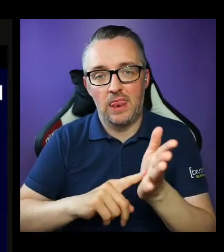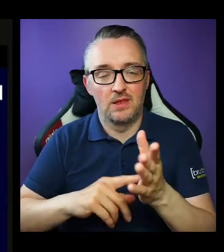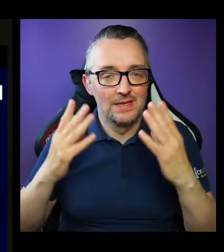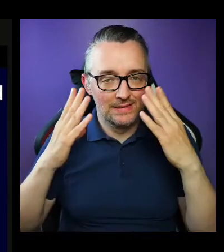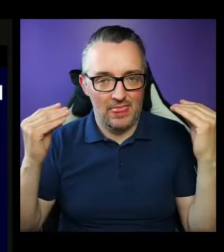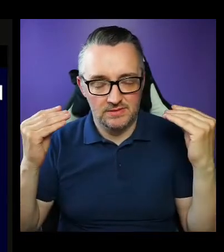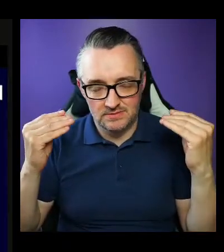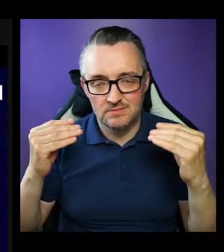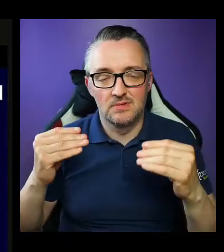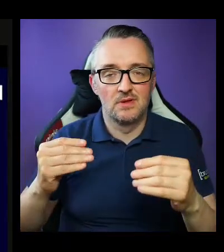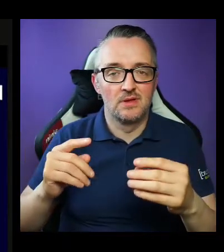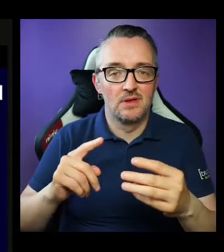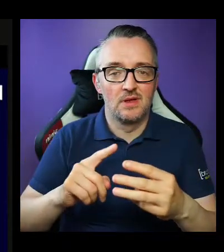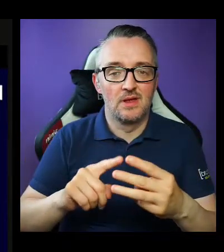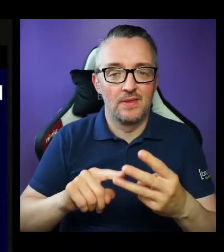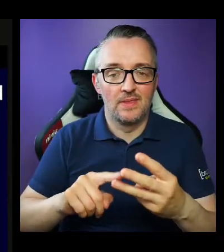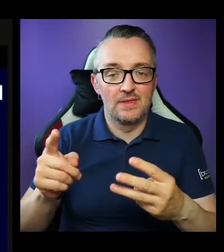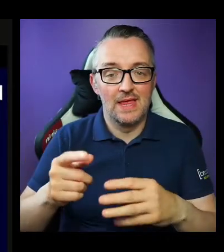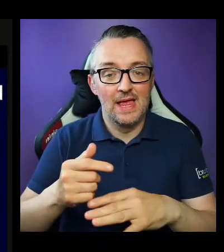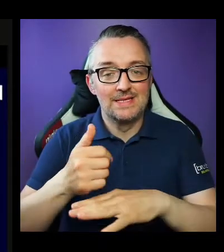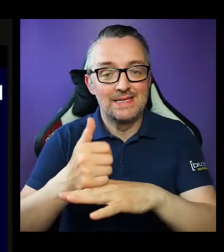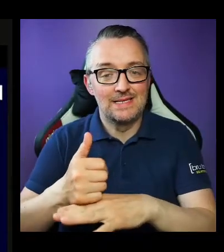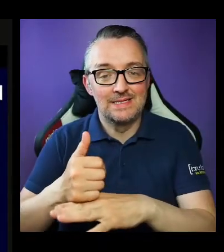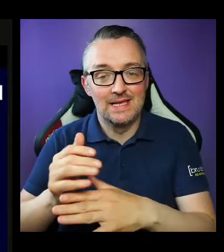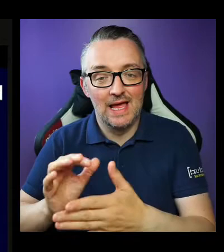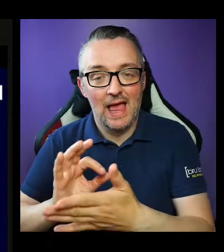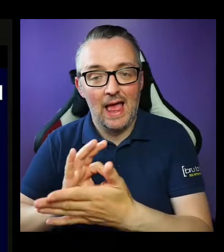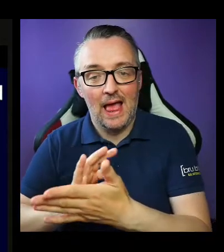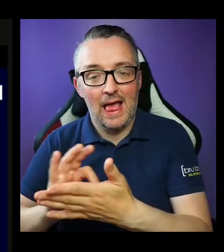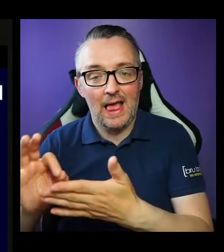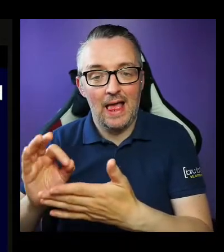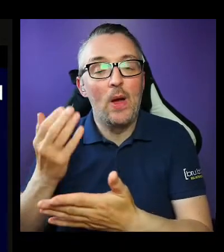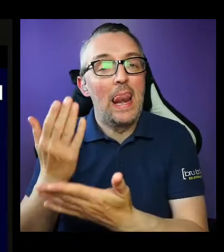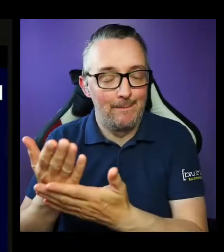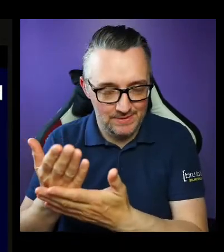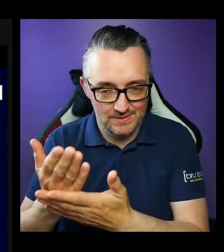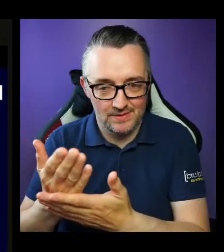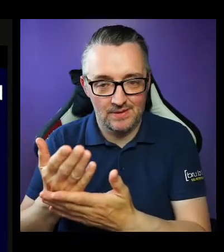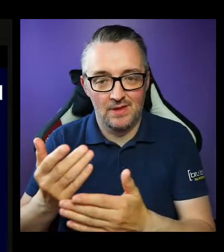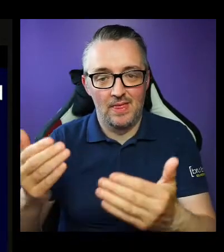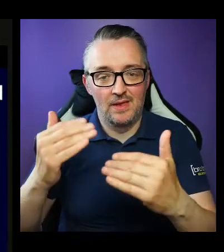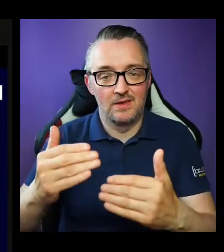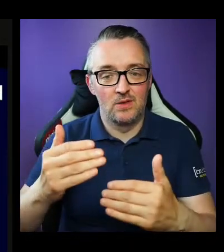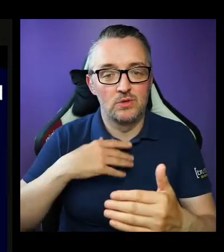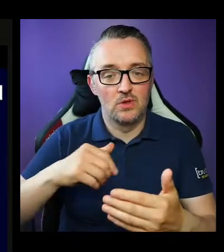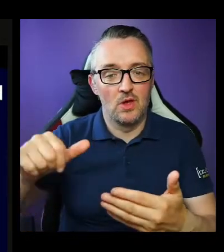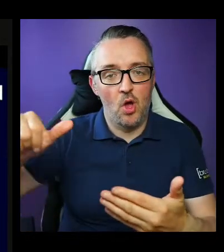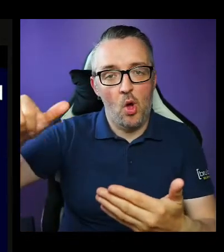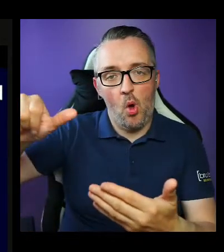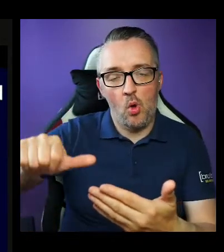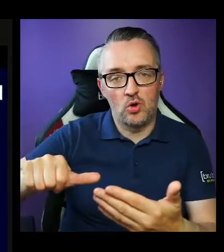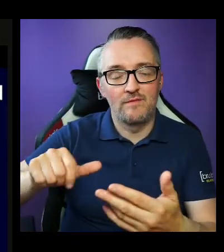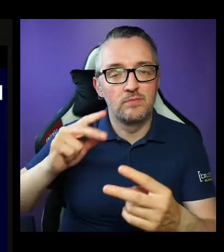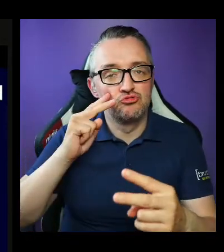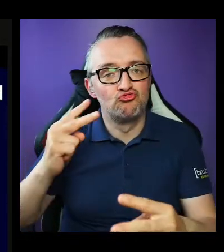Netherlands, and the status is claimed, and we want the list to be ordered by the review count